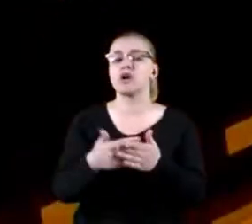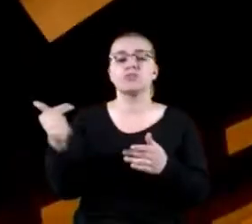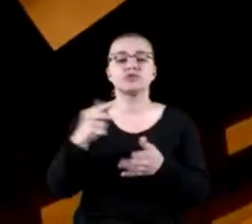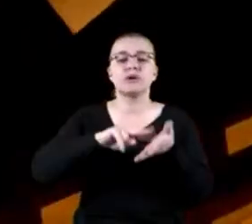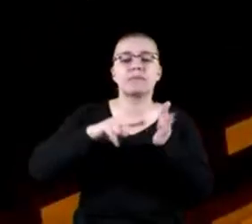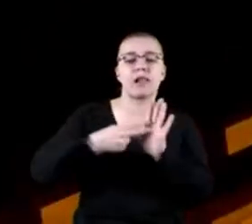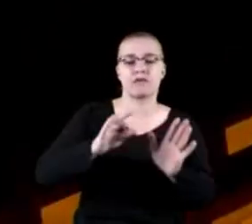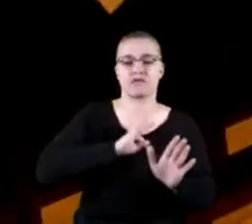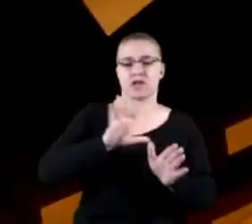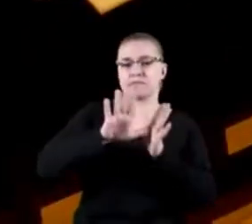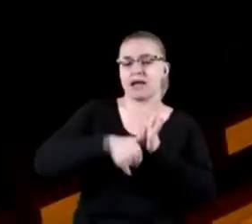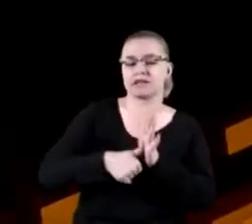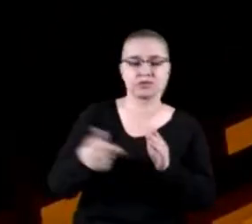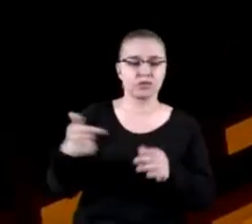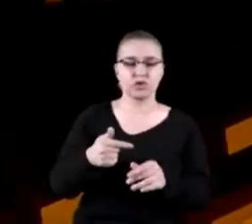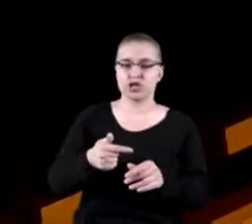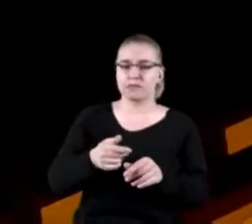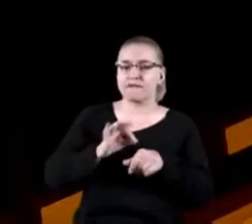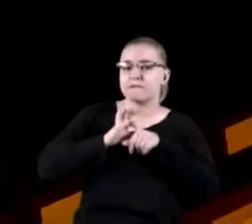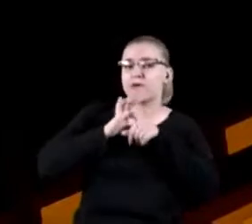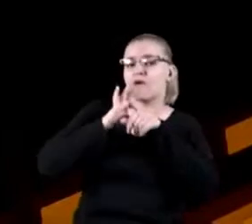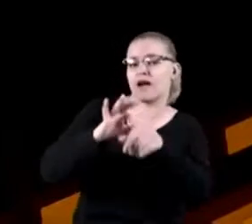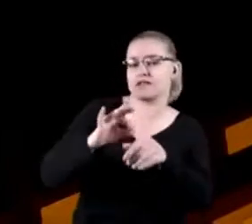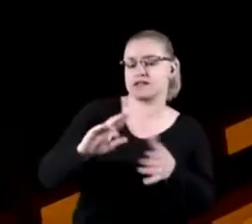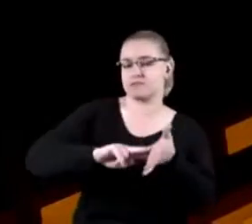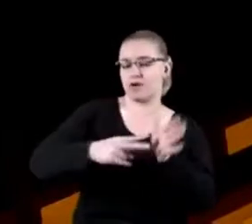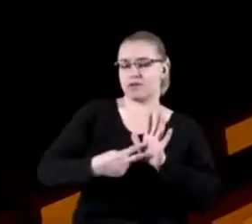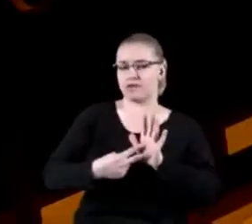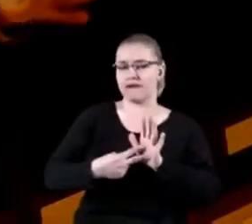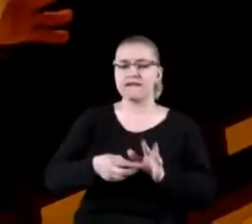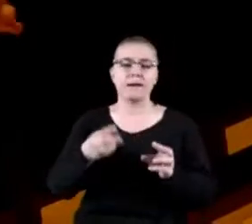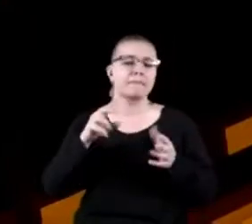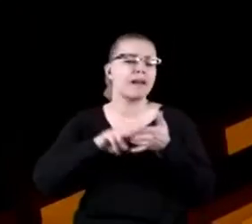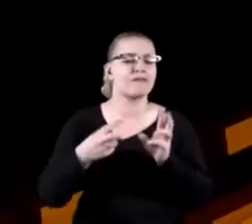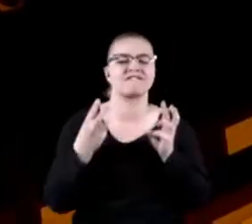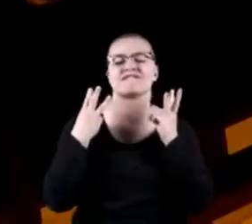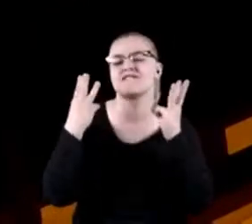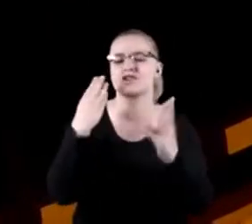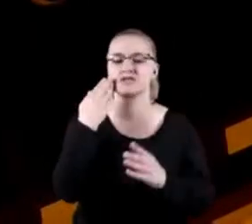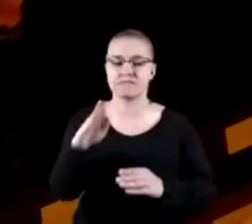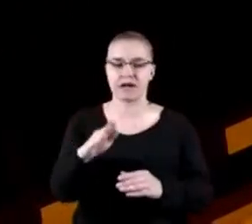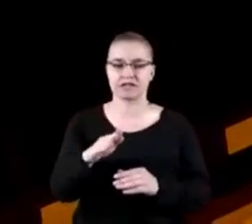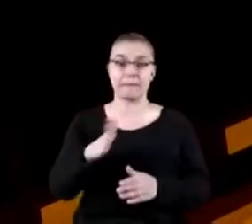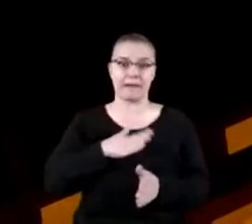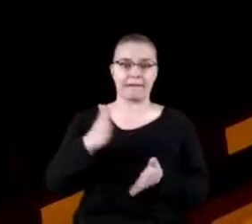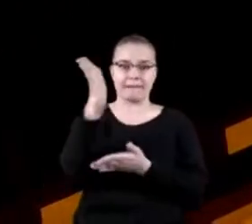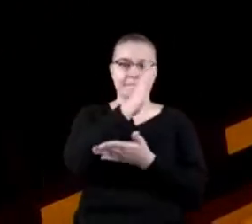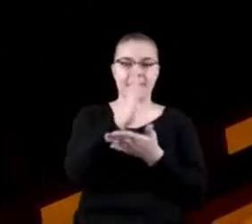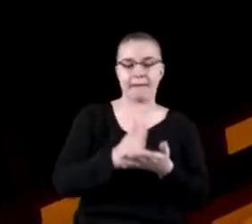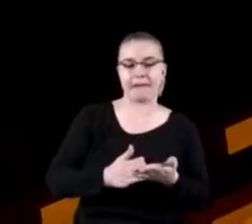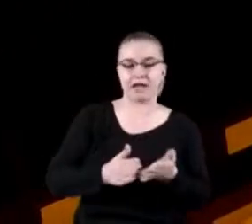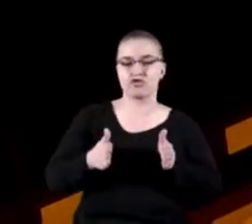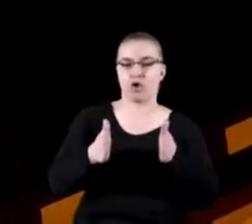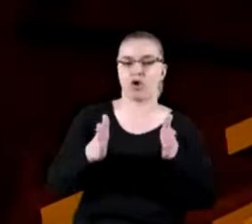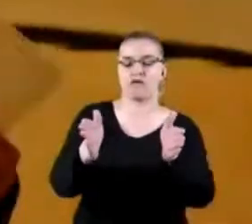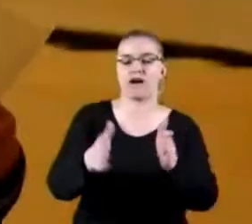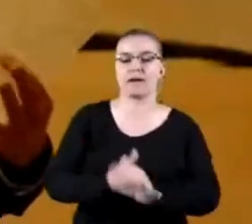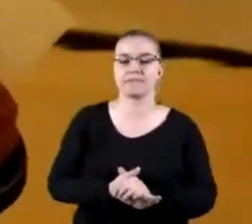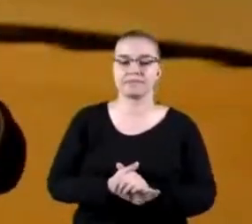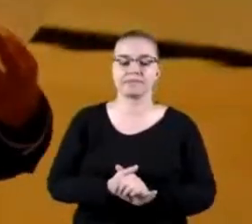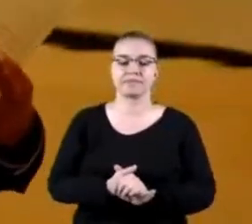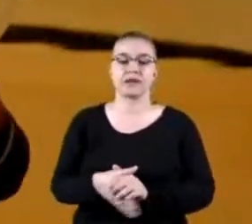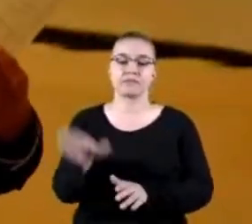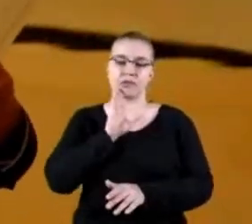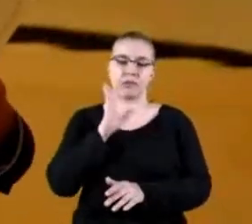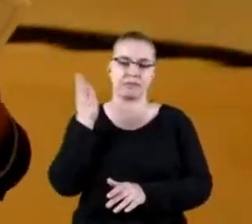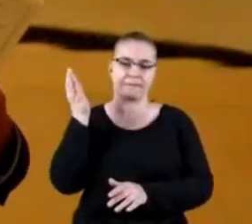all we need to plan. It's very important to plan, you know that, because you have a roadmap, a sustainable roadmap, as Medellin said,